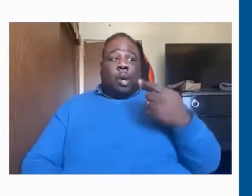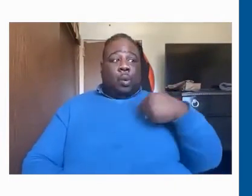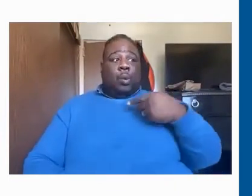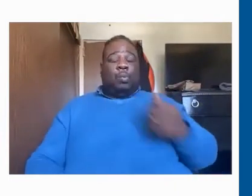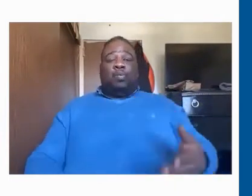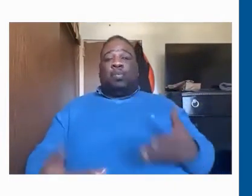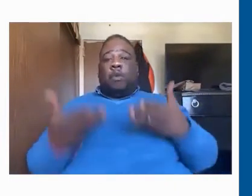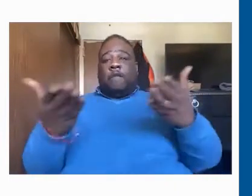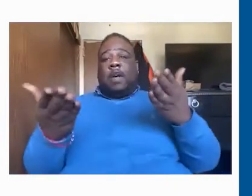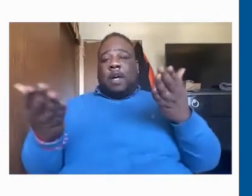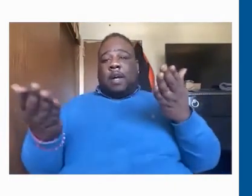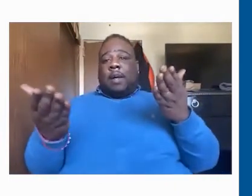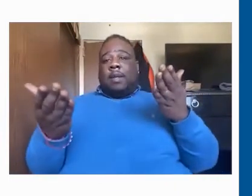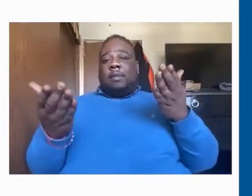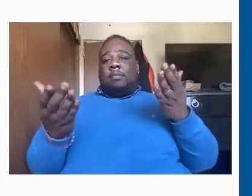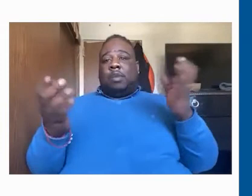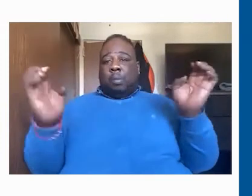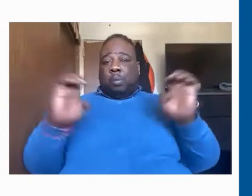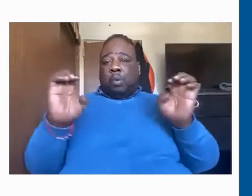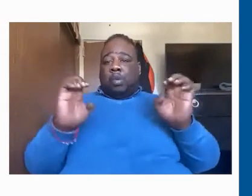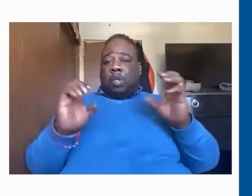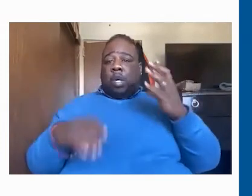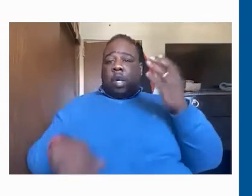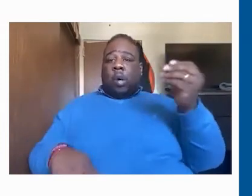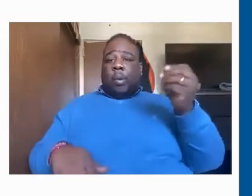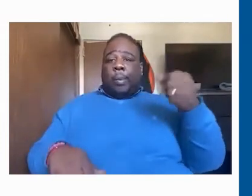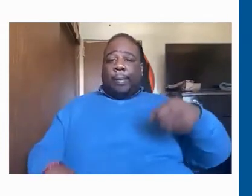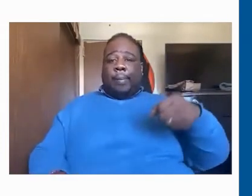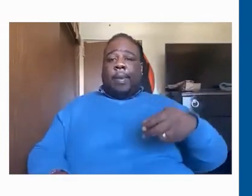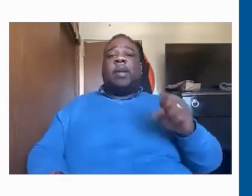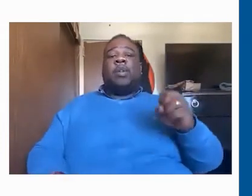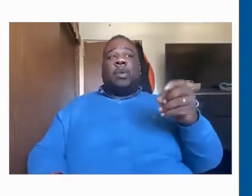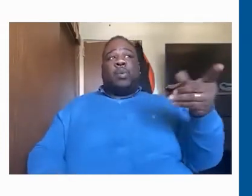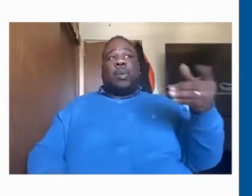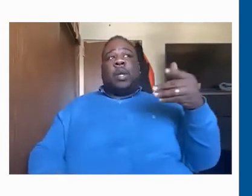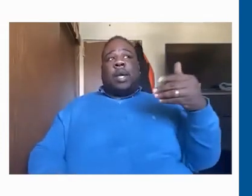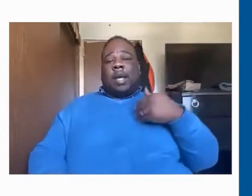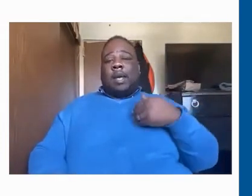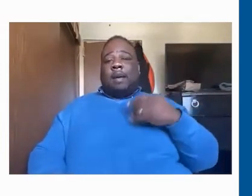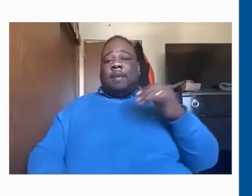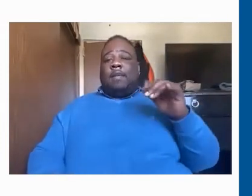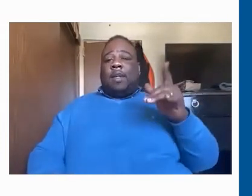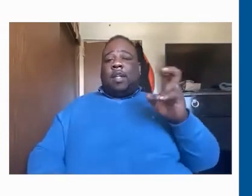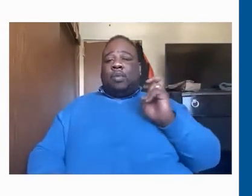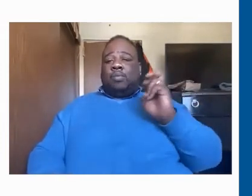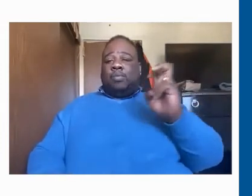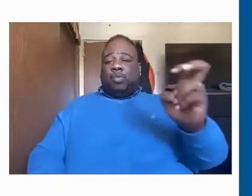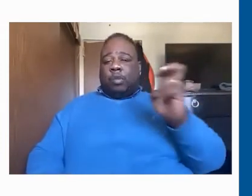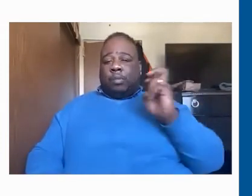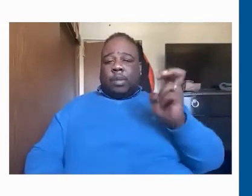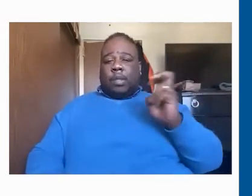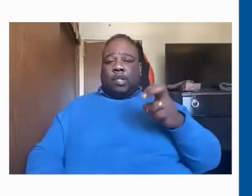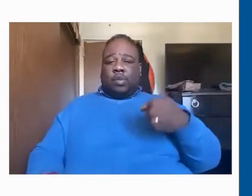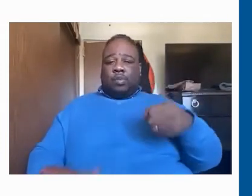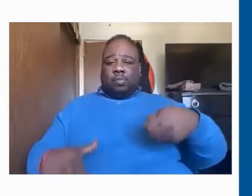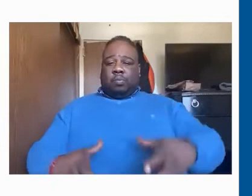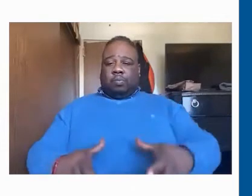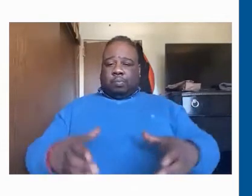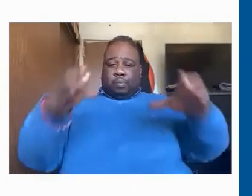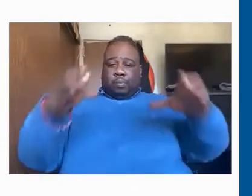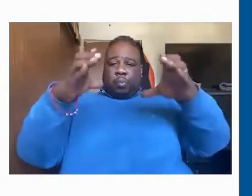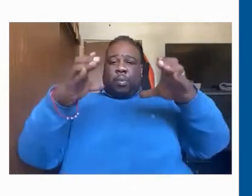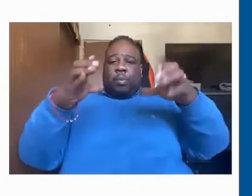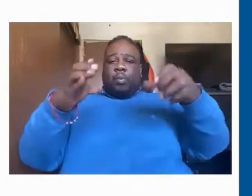we always recommend also if you have a bathtub to fill your bathtub. So for one individual, it's going to be 7 gallons of